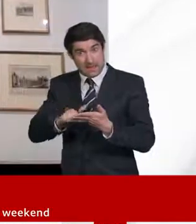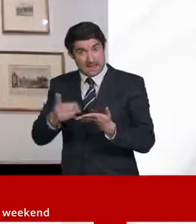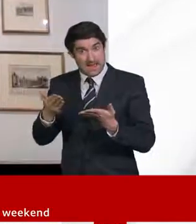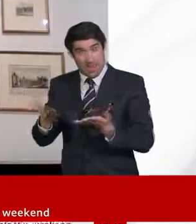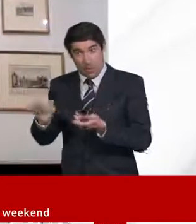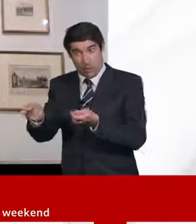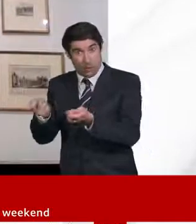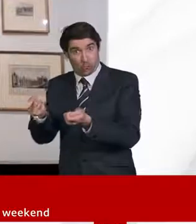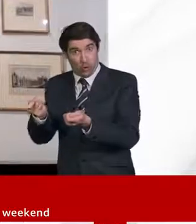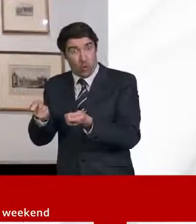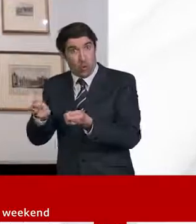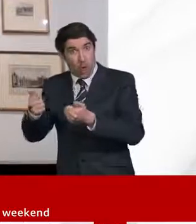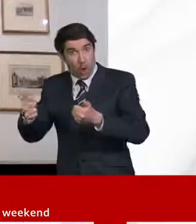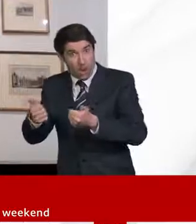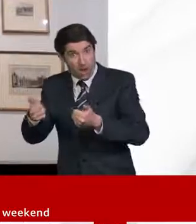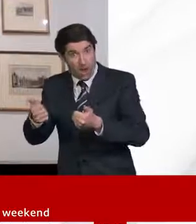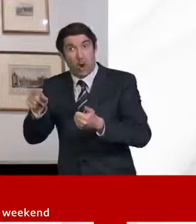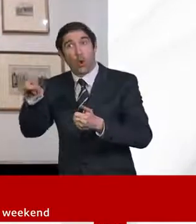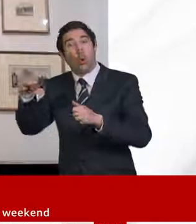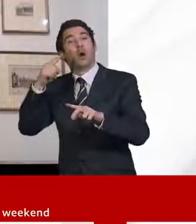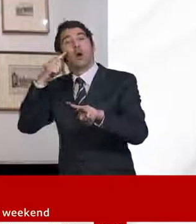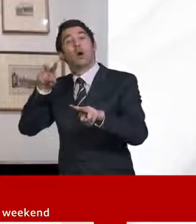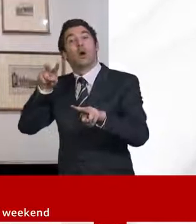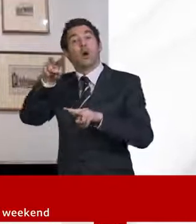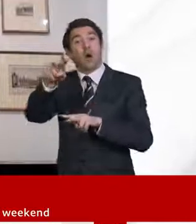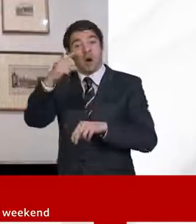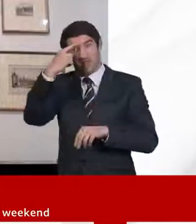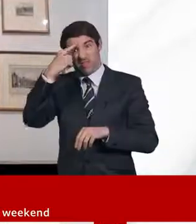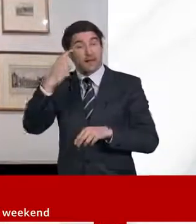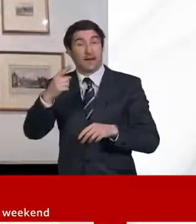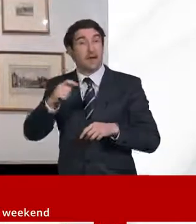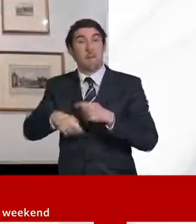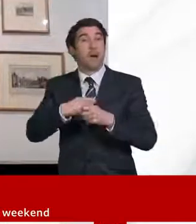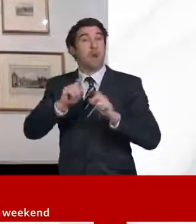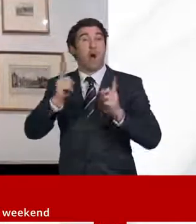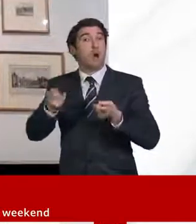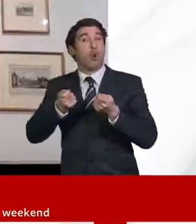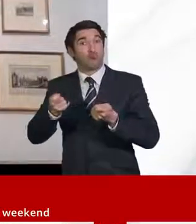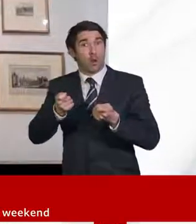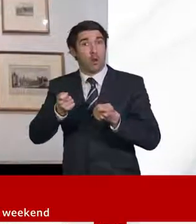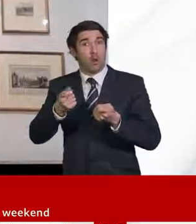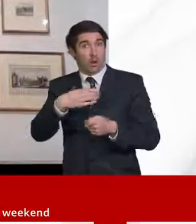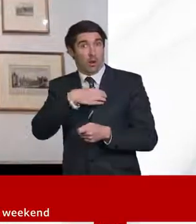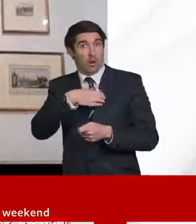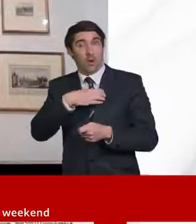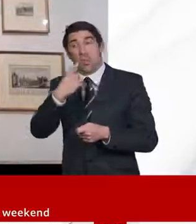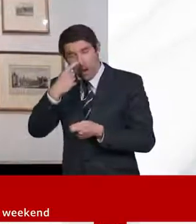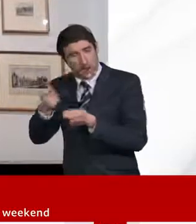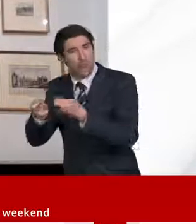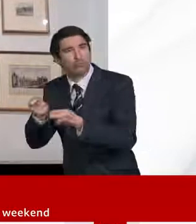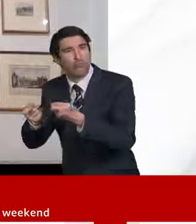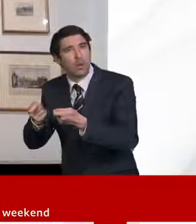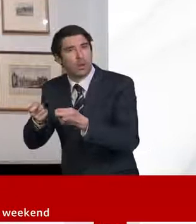stay within the NHS's capacity? And are there any issues on specifically the